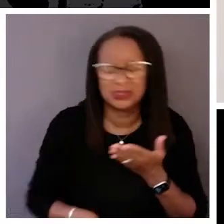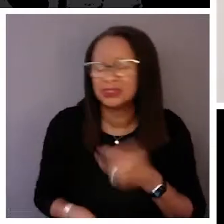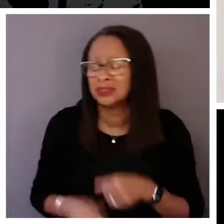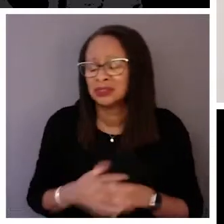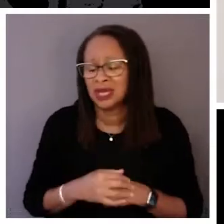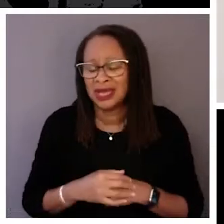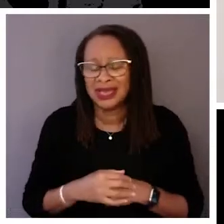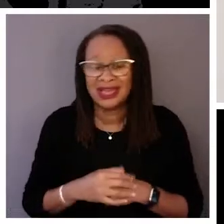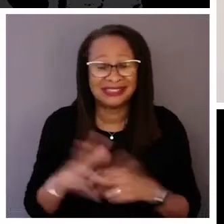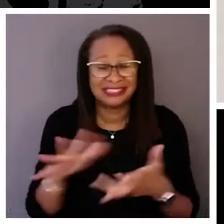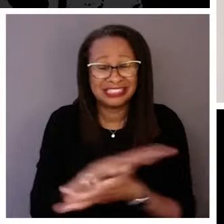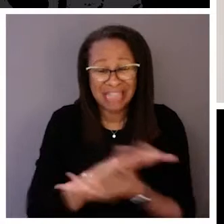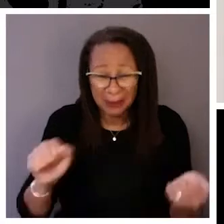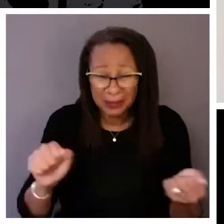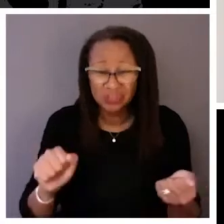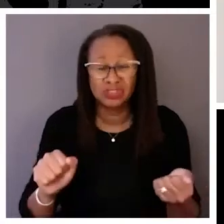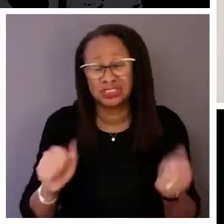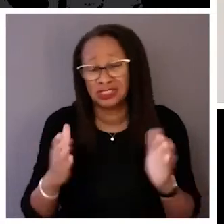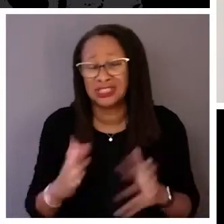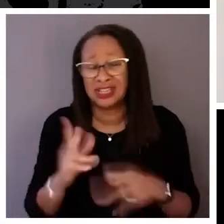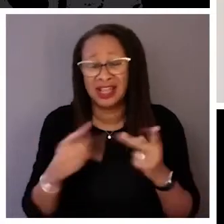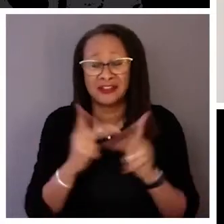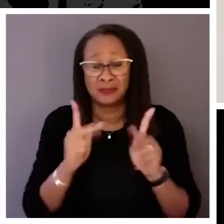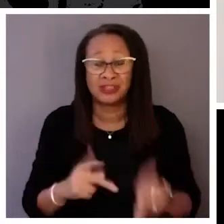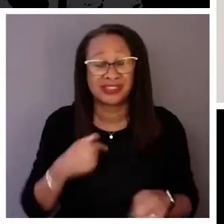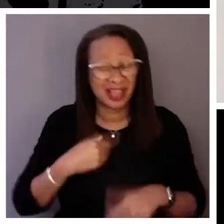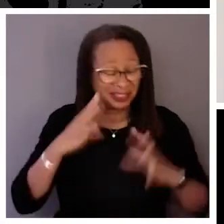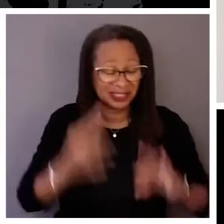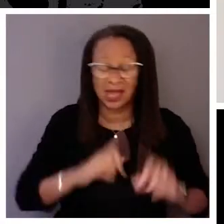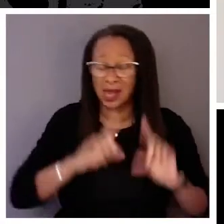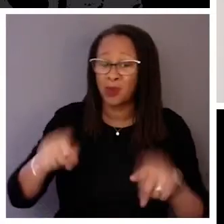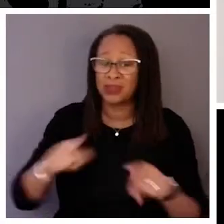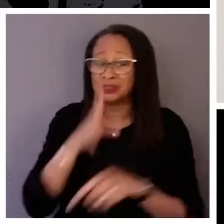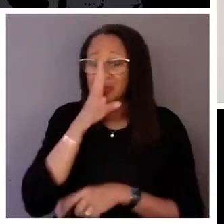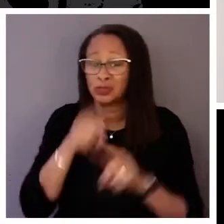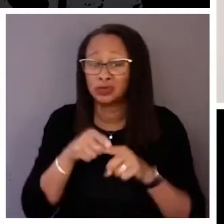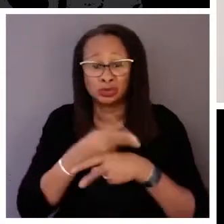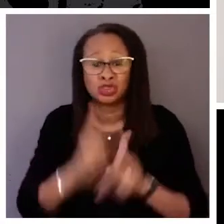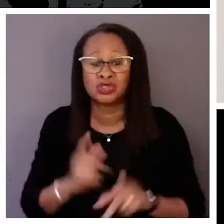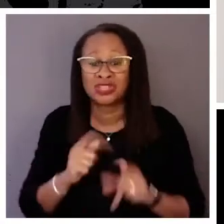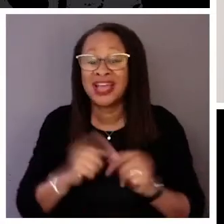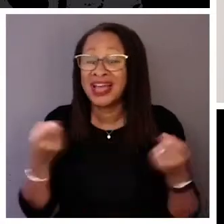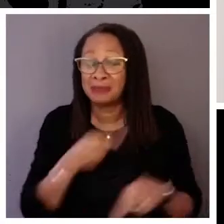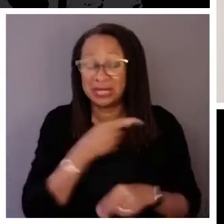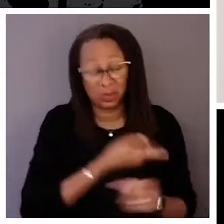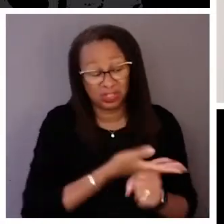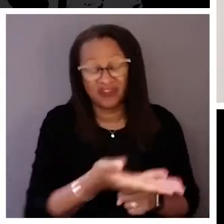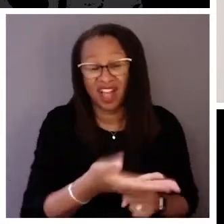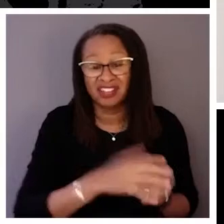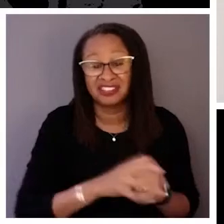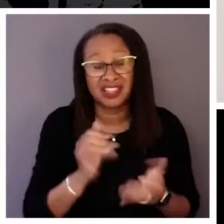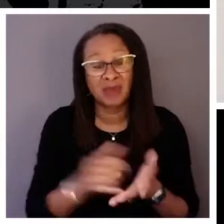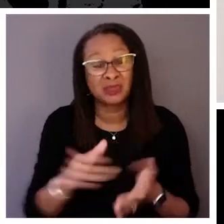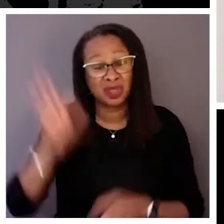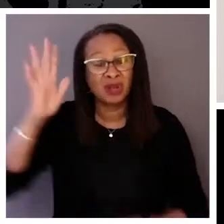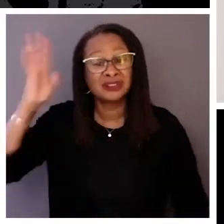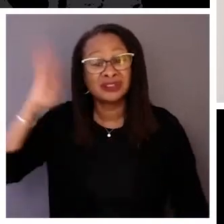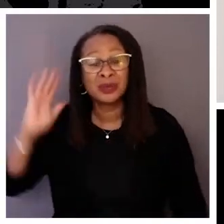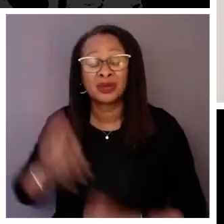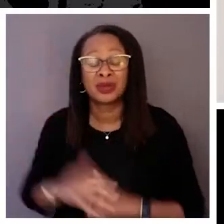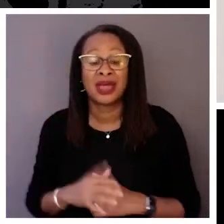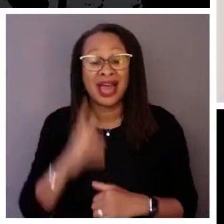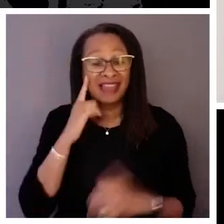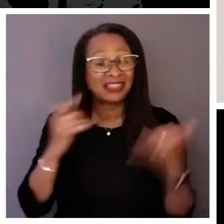so damaging in a way. I went to the producers and they fired him. And that was a while back. And